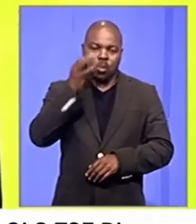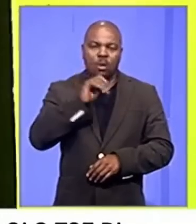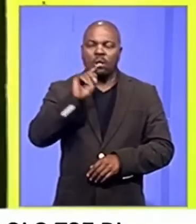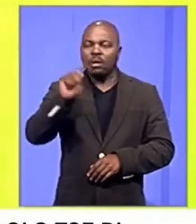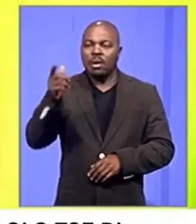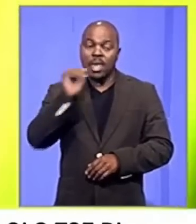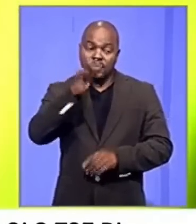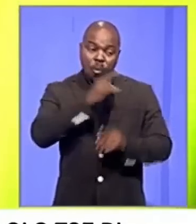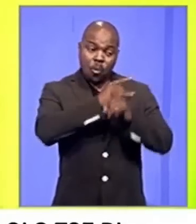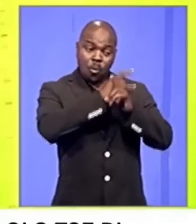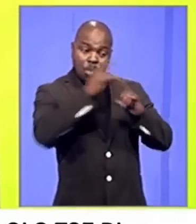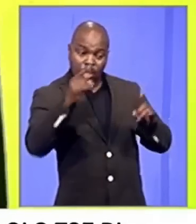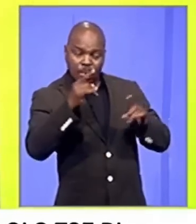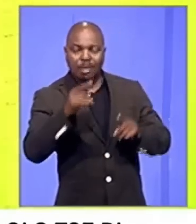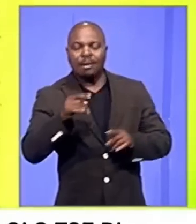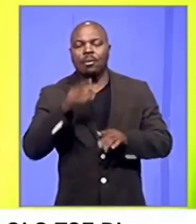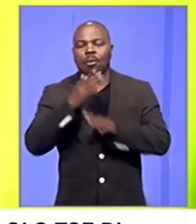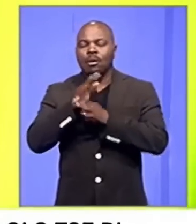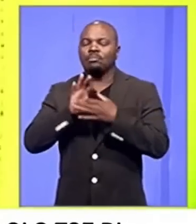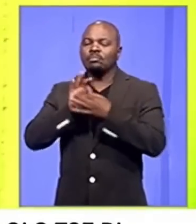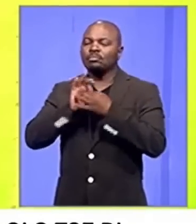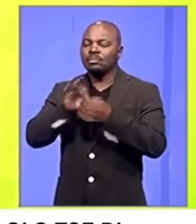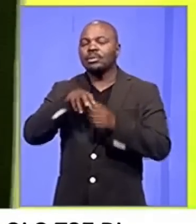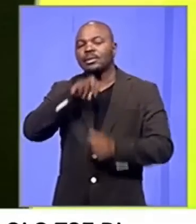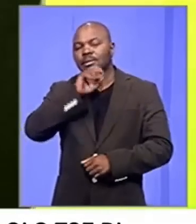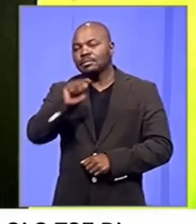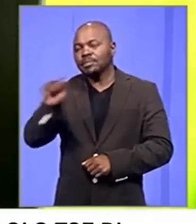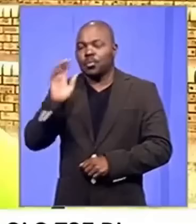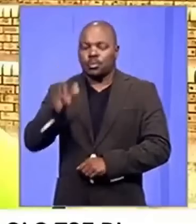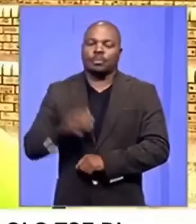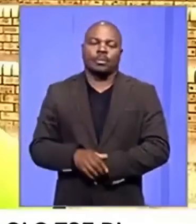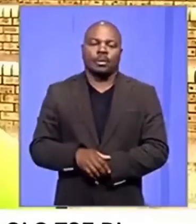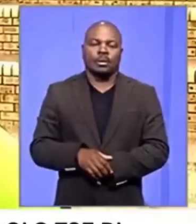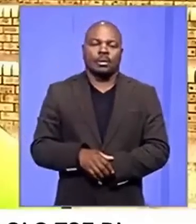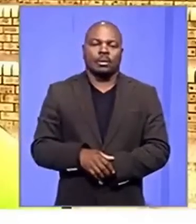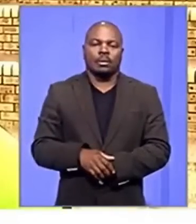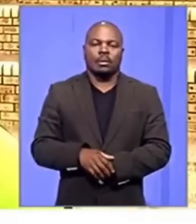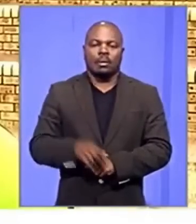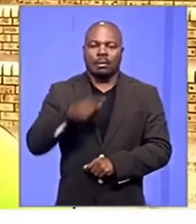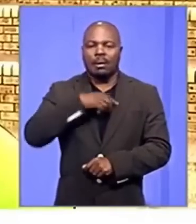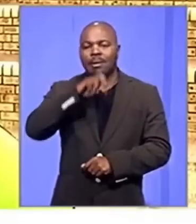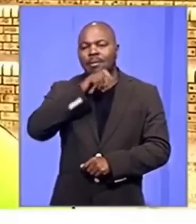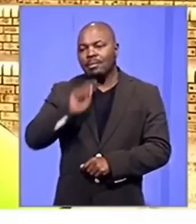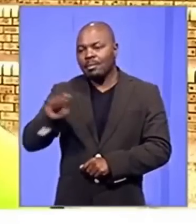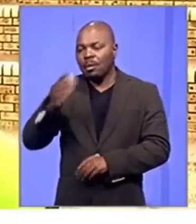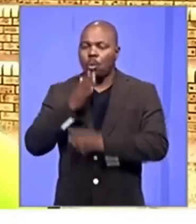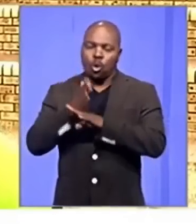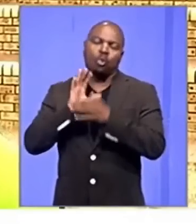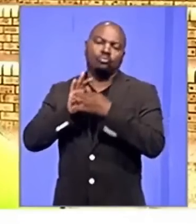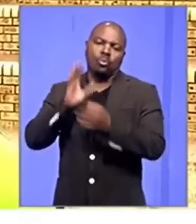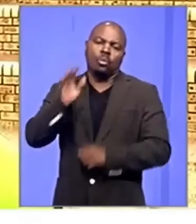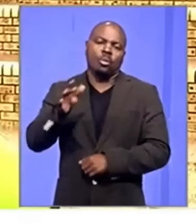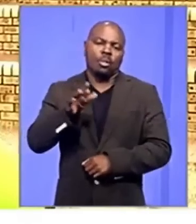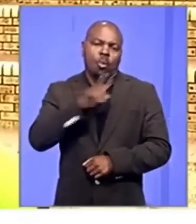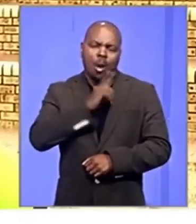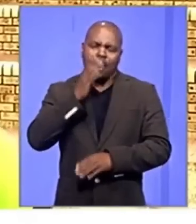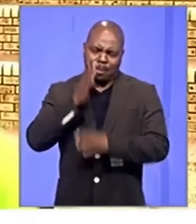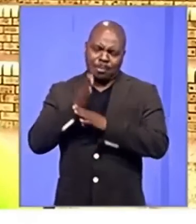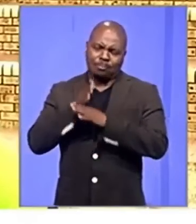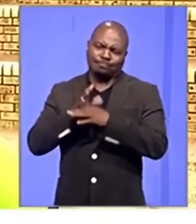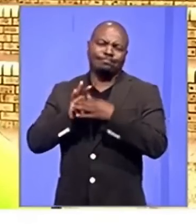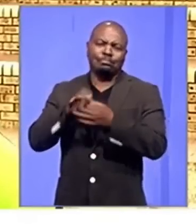fa lekoko la gabo le ka fenya province eno. Ke a go dirisana le magosi ba ke tshwanetse gore ke dire nabo ka gore bontsi